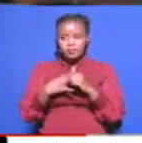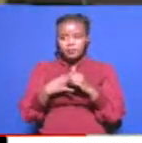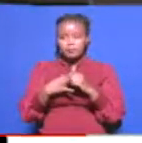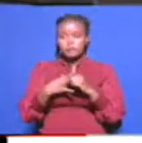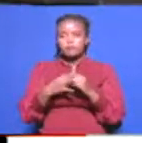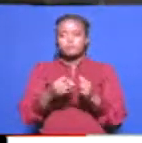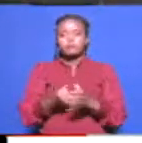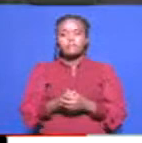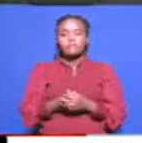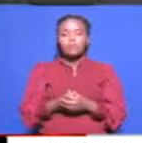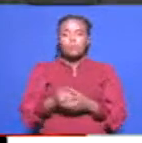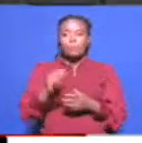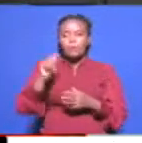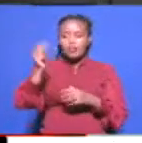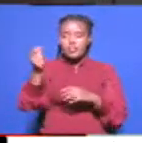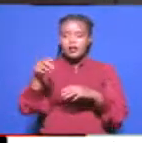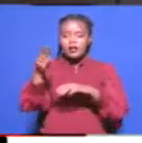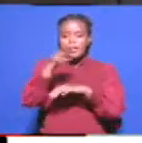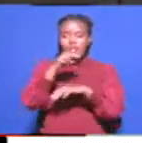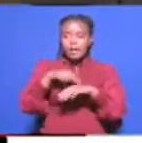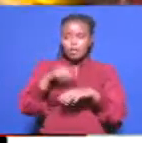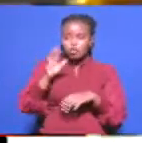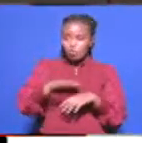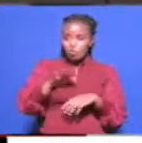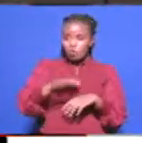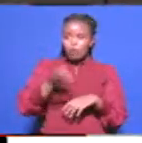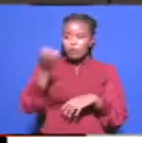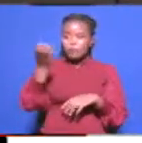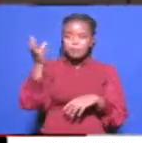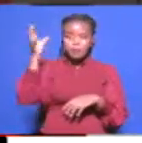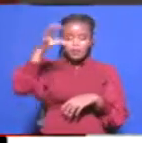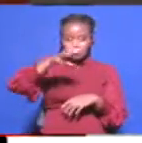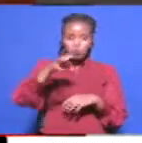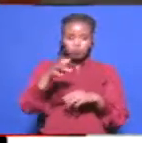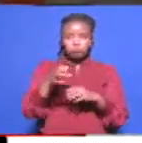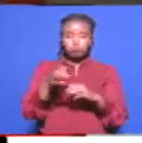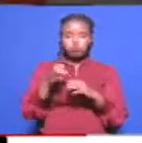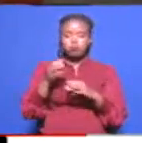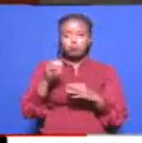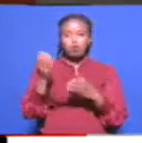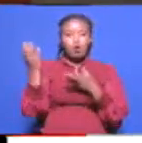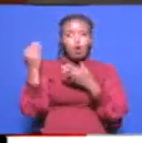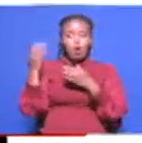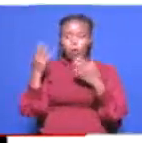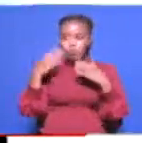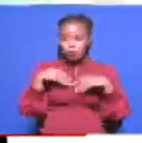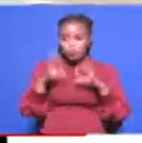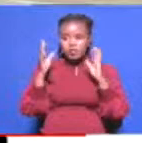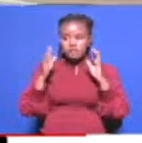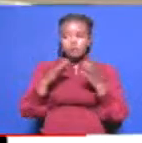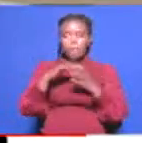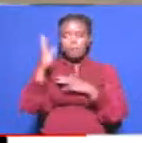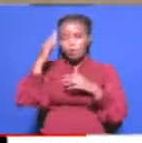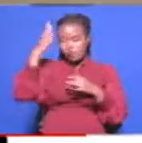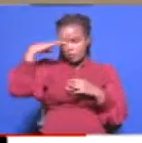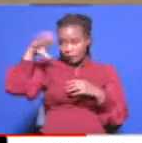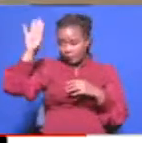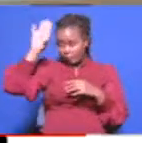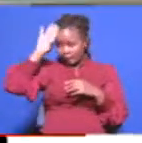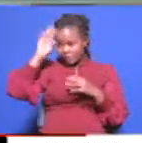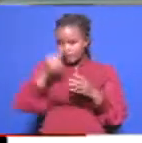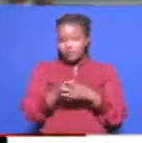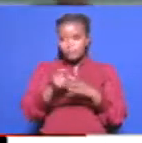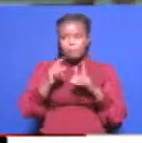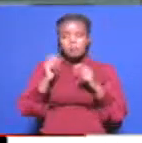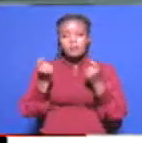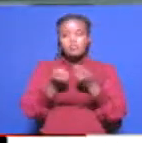Kenya National Women Deaf Basketball Team hopes to finish in the top five at the 24th Deaf Olympics in Brazil. The team's first